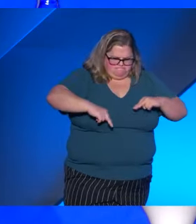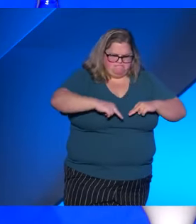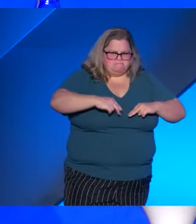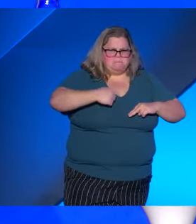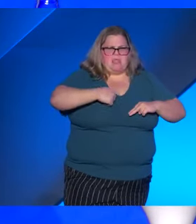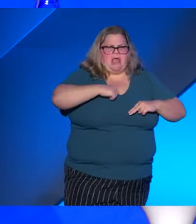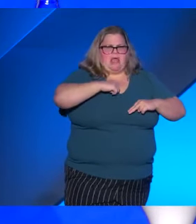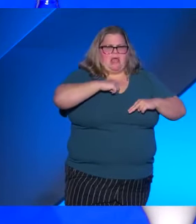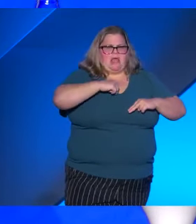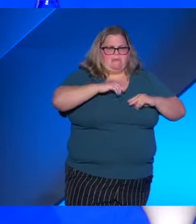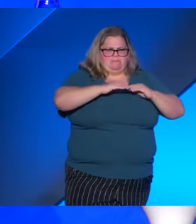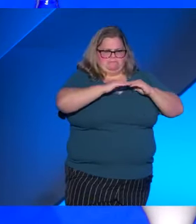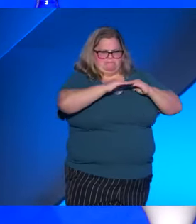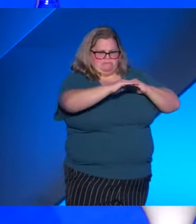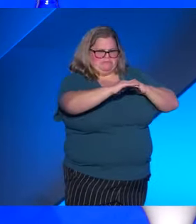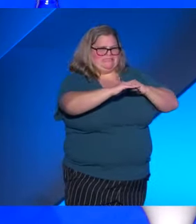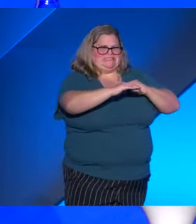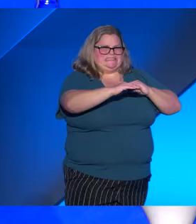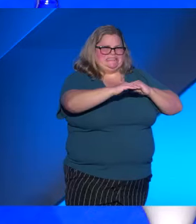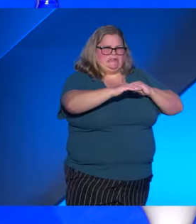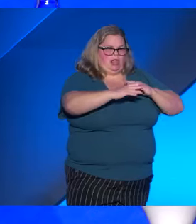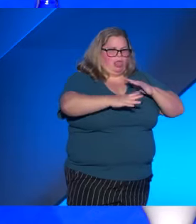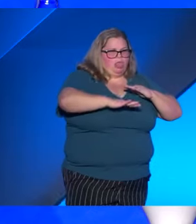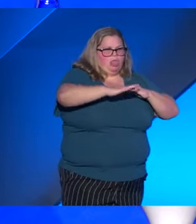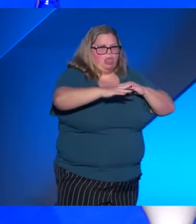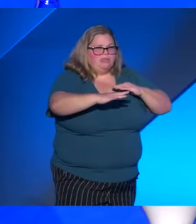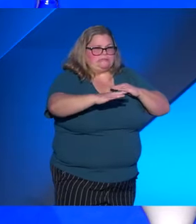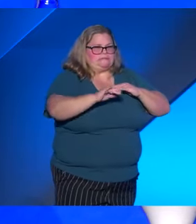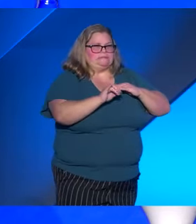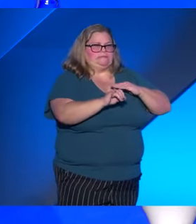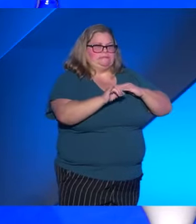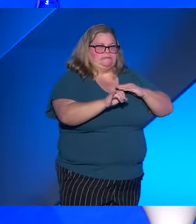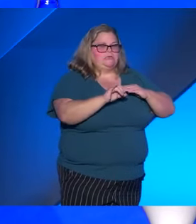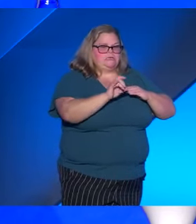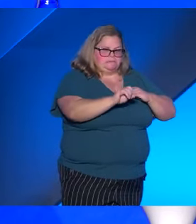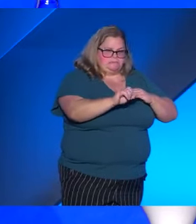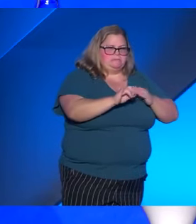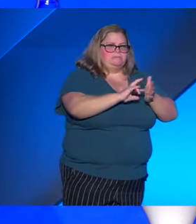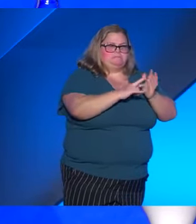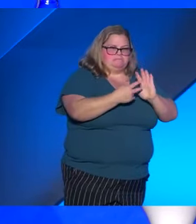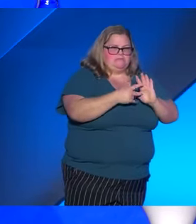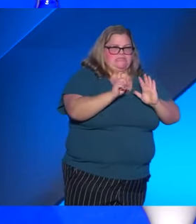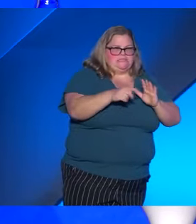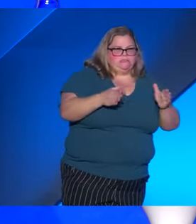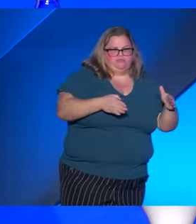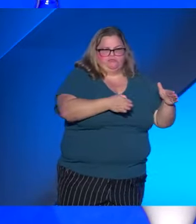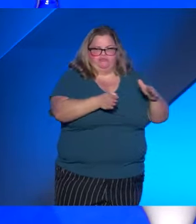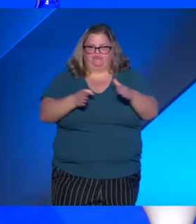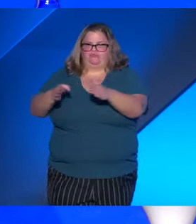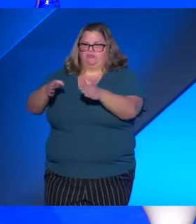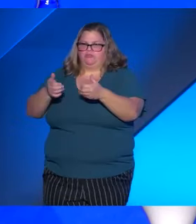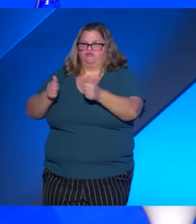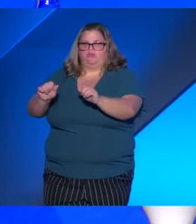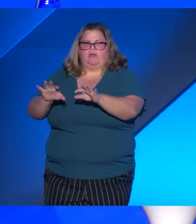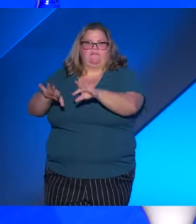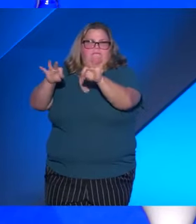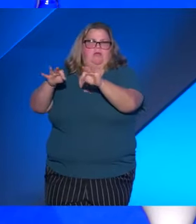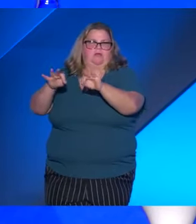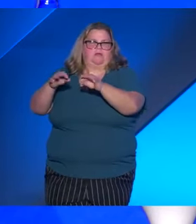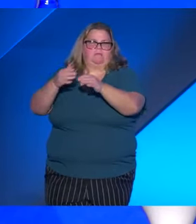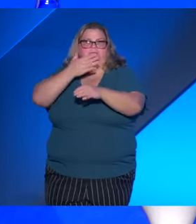then we need to grasp towards finding places where we can gain control. And I think